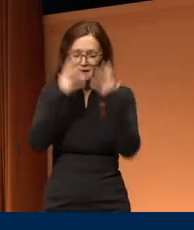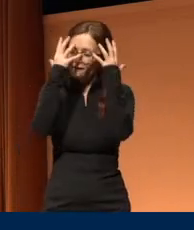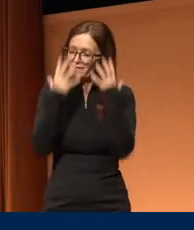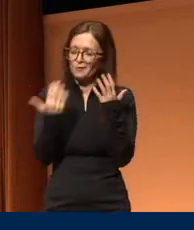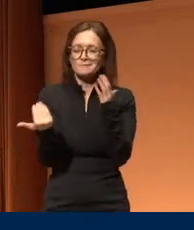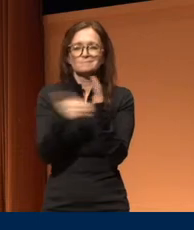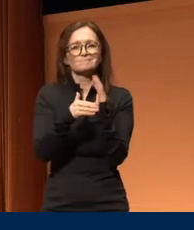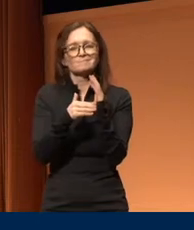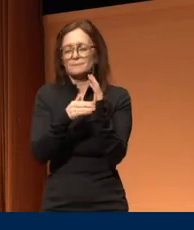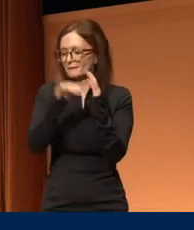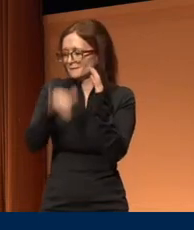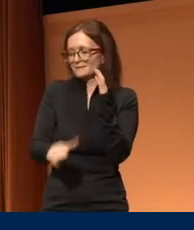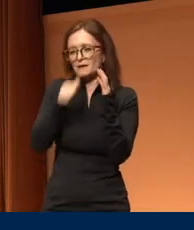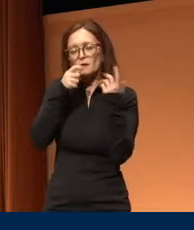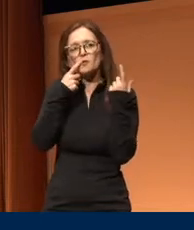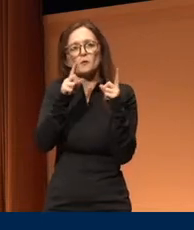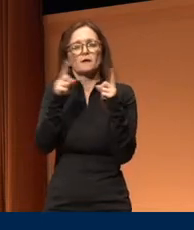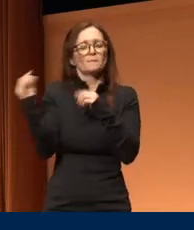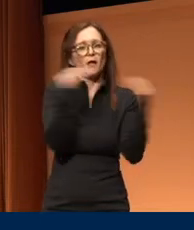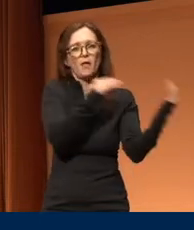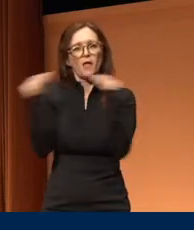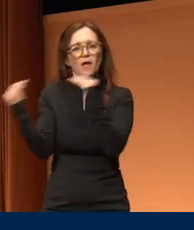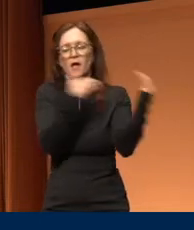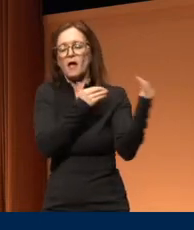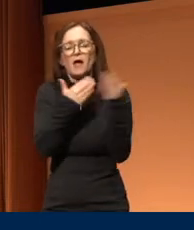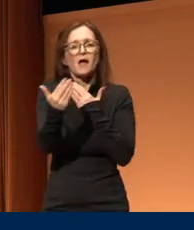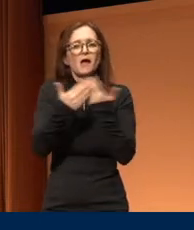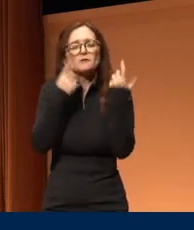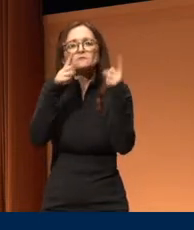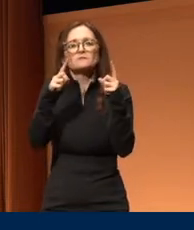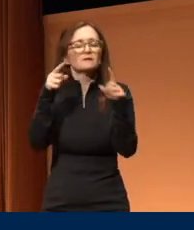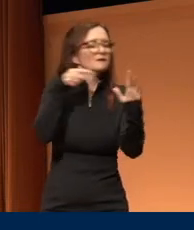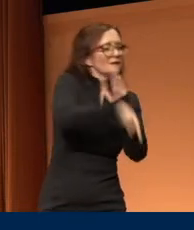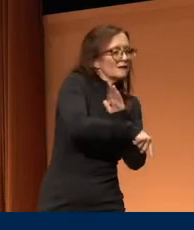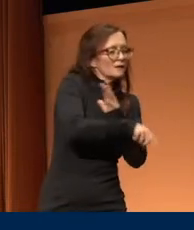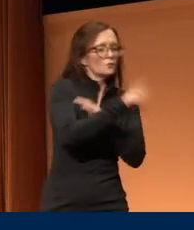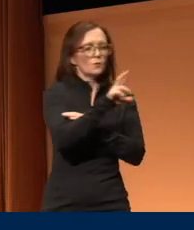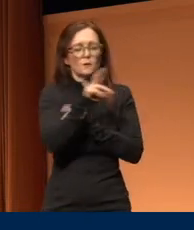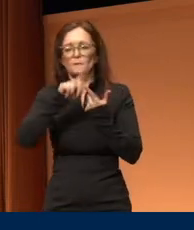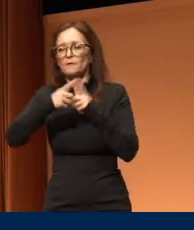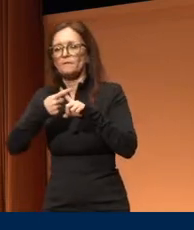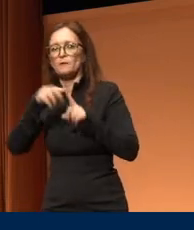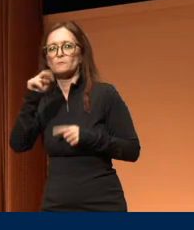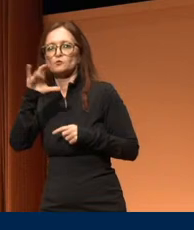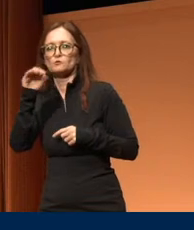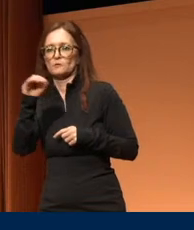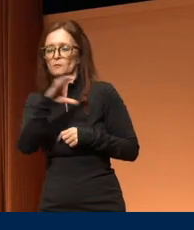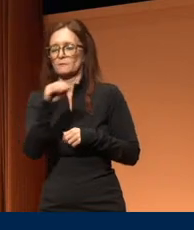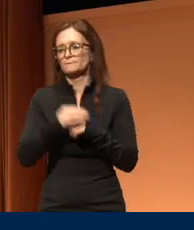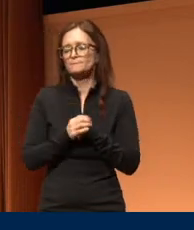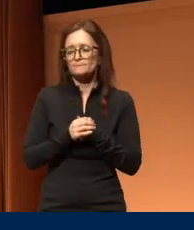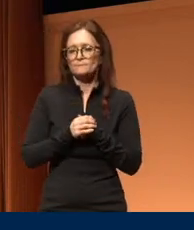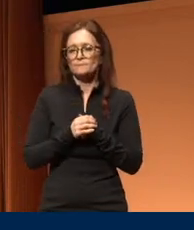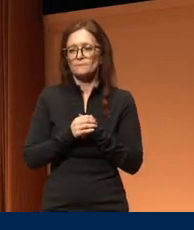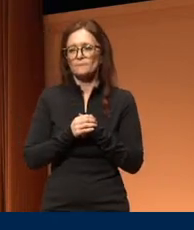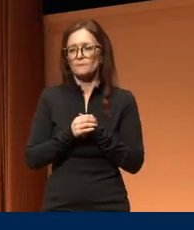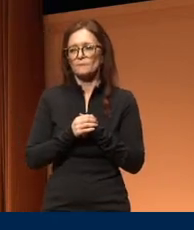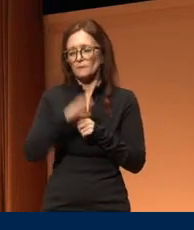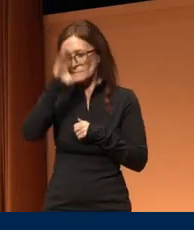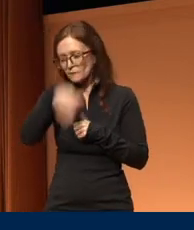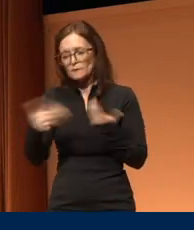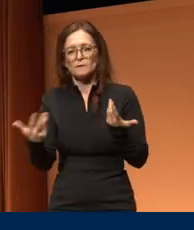Unfortunately, again, none of this works, and in the battle that ensues anyway, Tybalt ends up killing Romeo's friend, Mercutio. And next thing